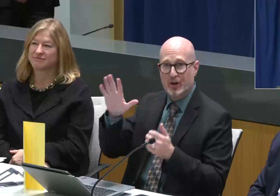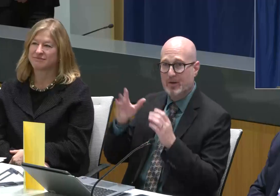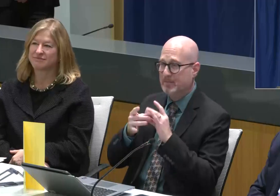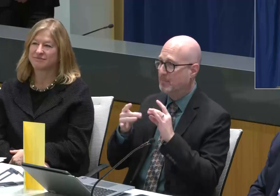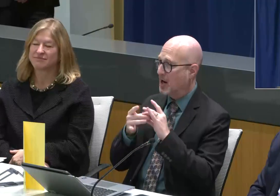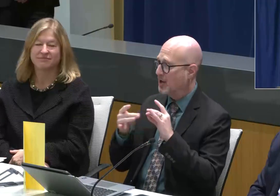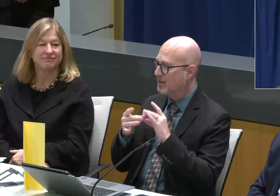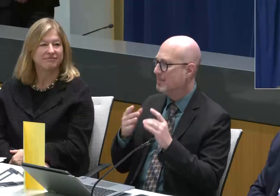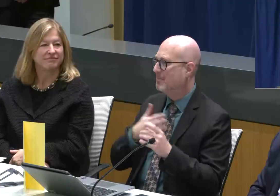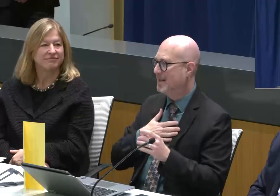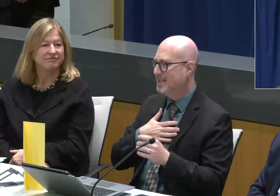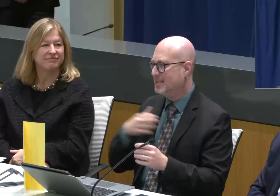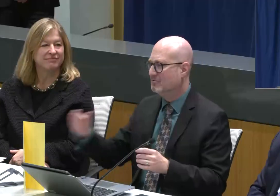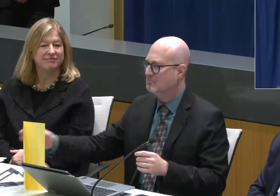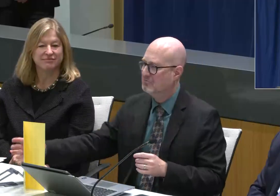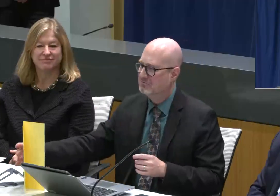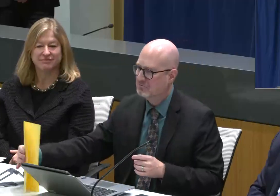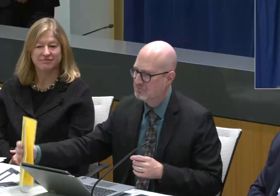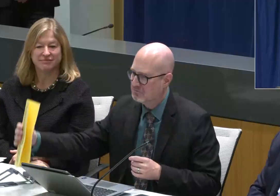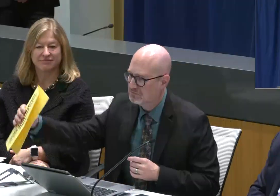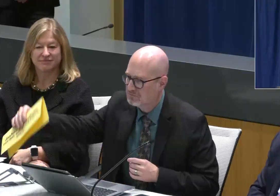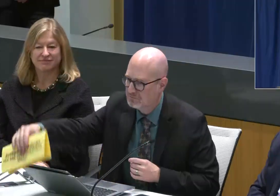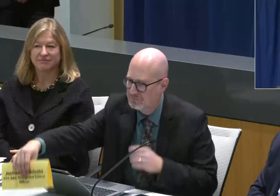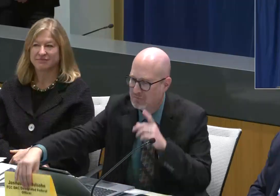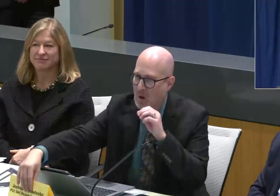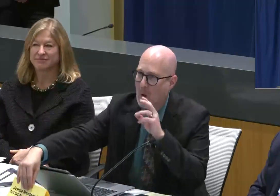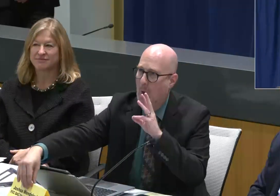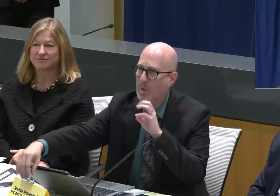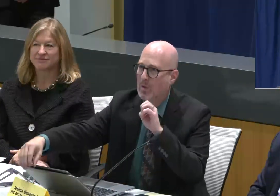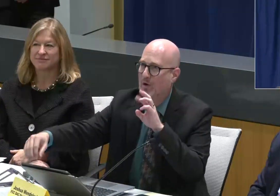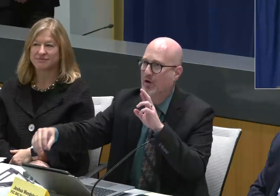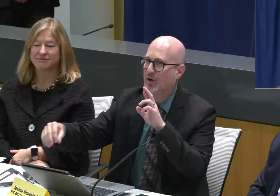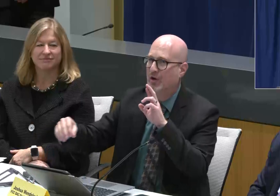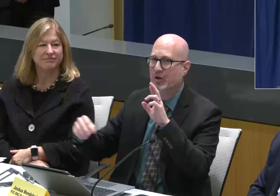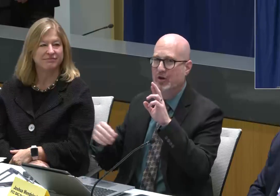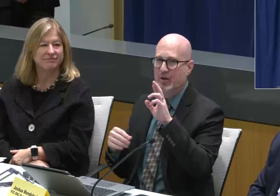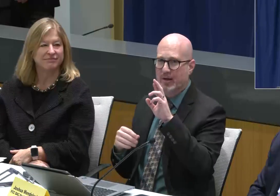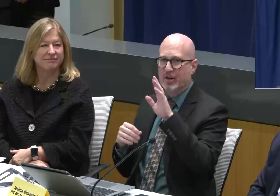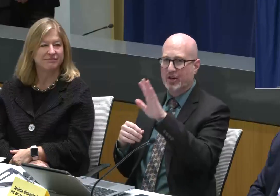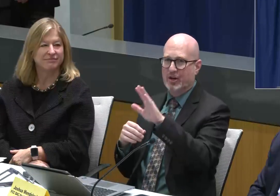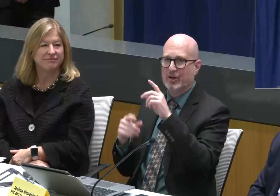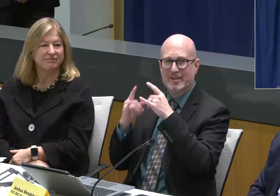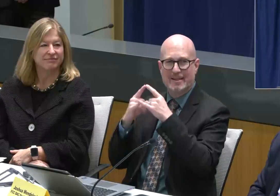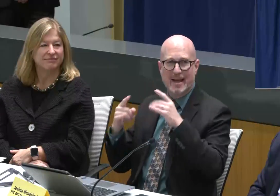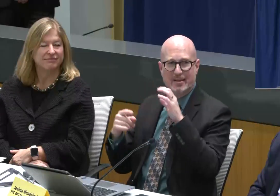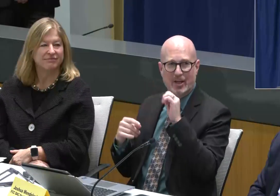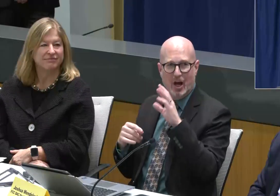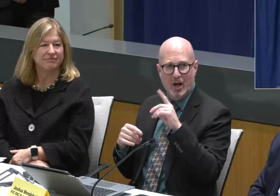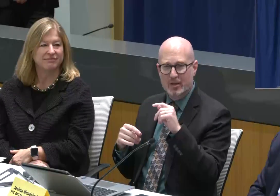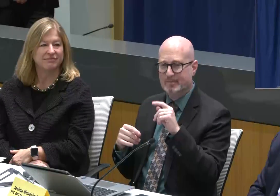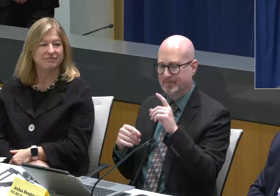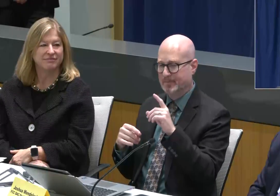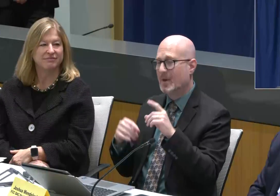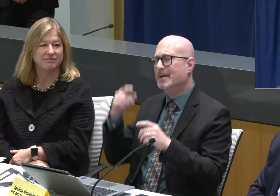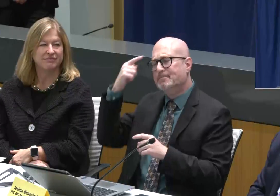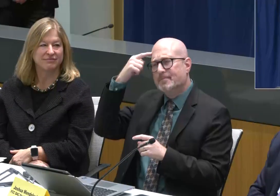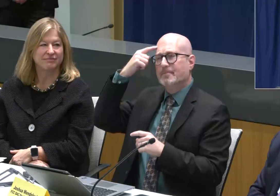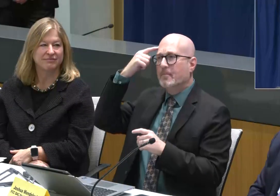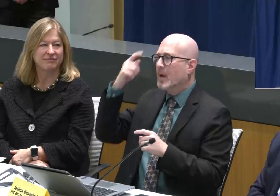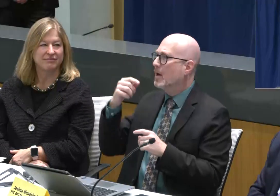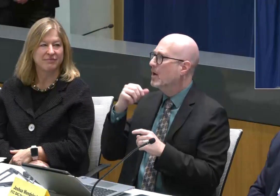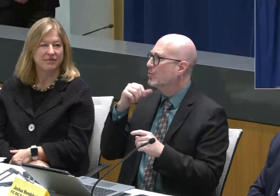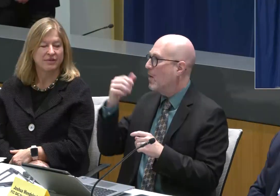And when you're done with your remark, please then lower your tent